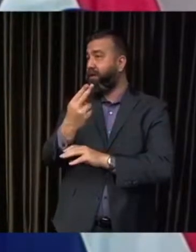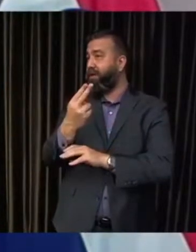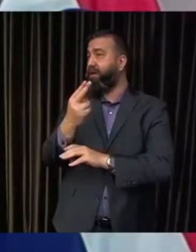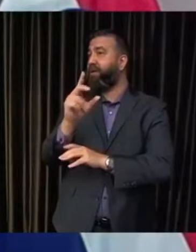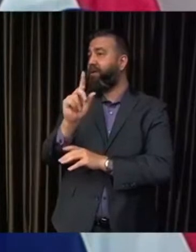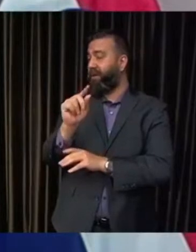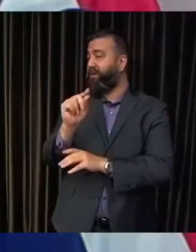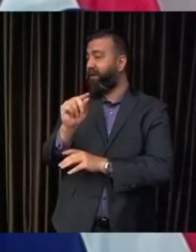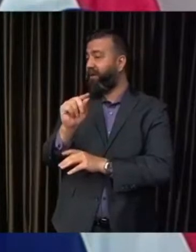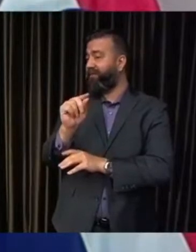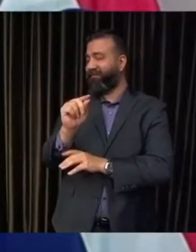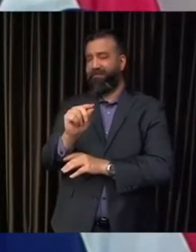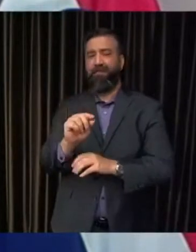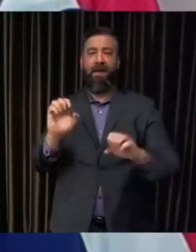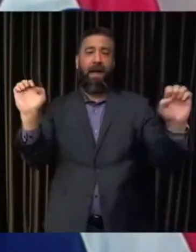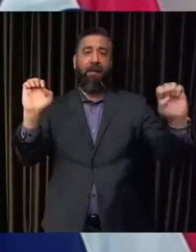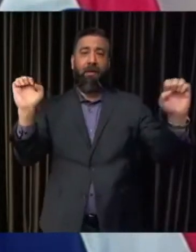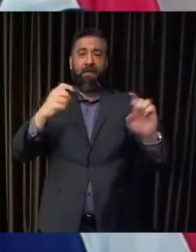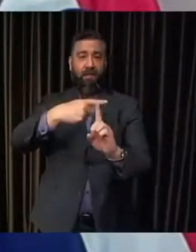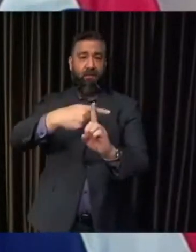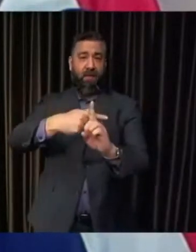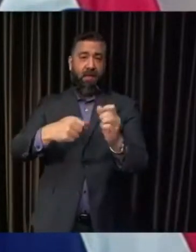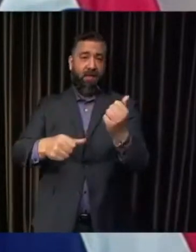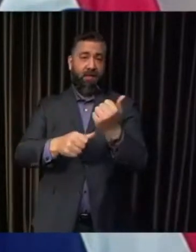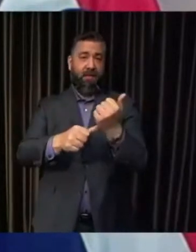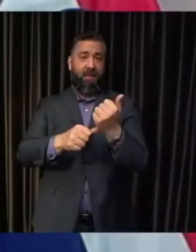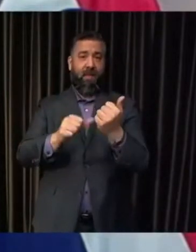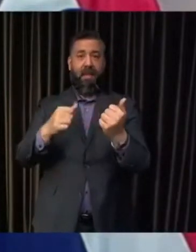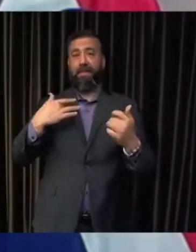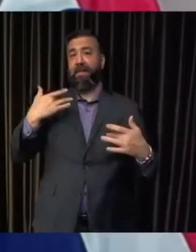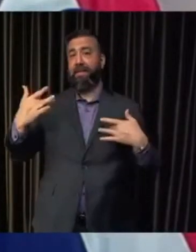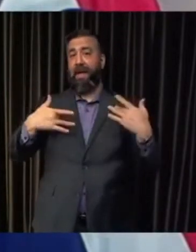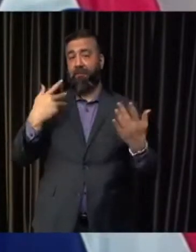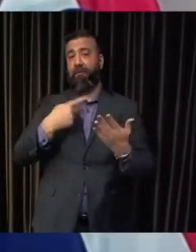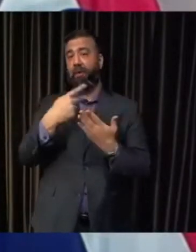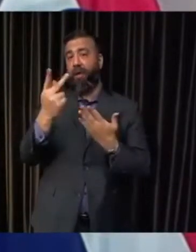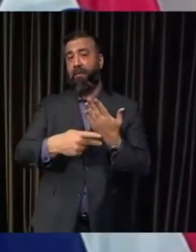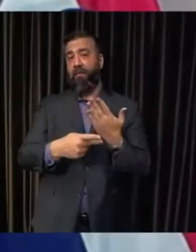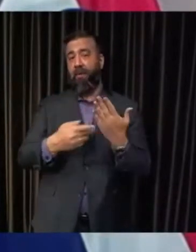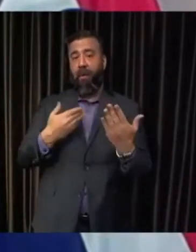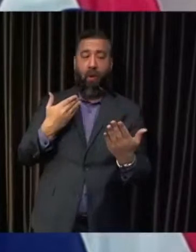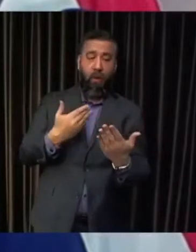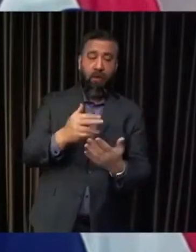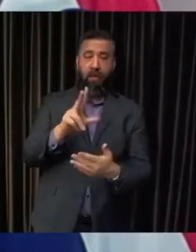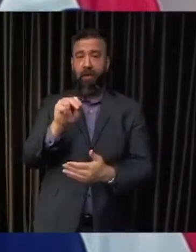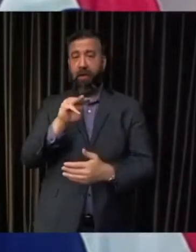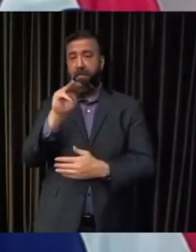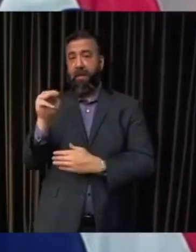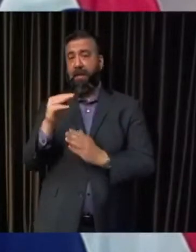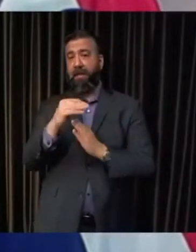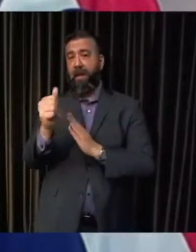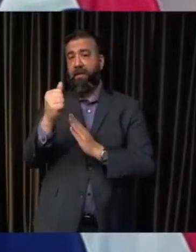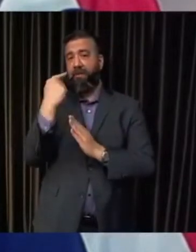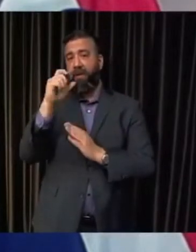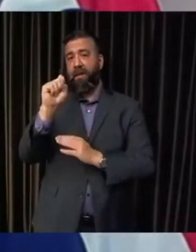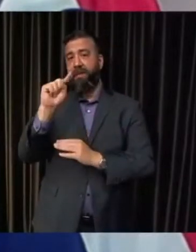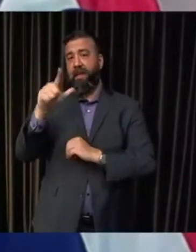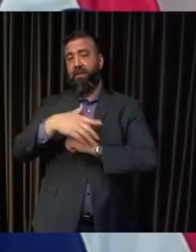Yes, the emergency rental assistance is an exciting program, almost $30 million for St. Louis County